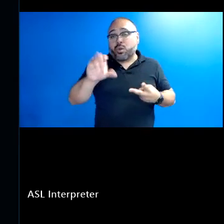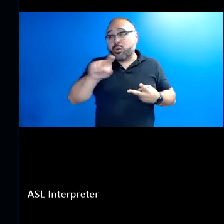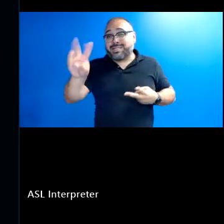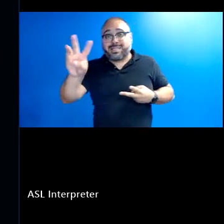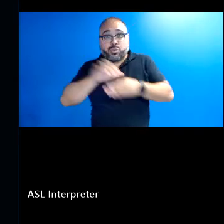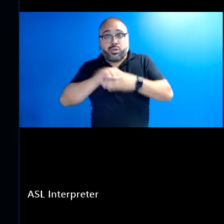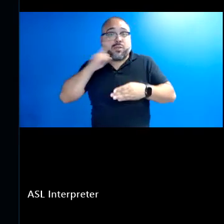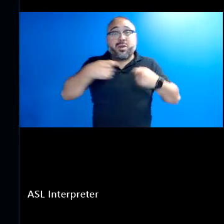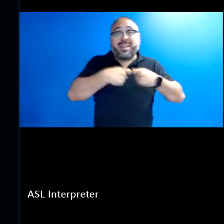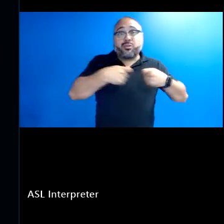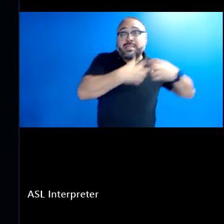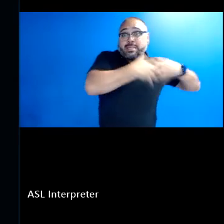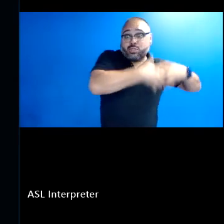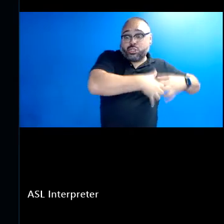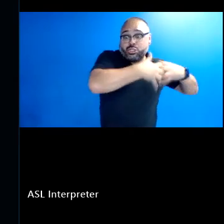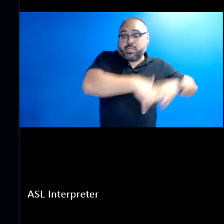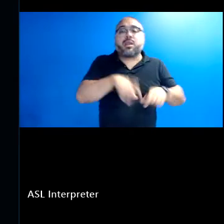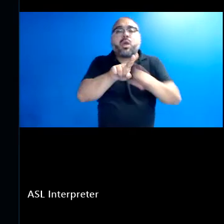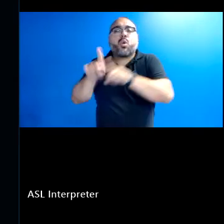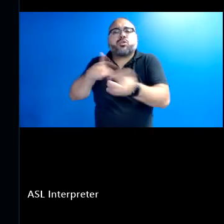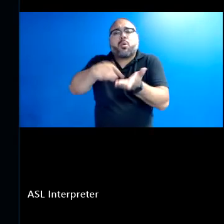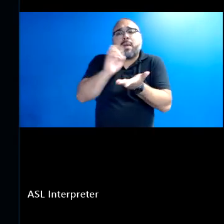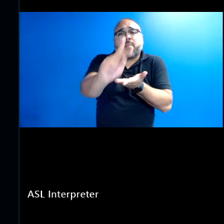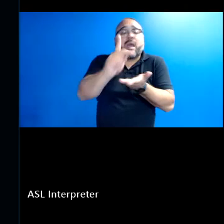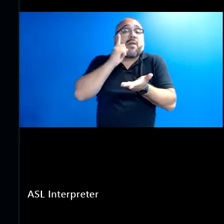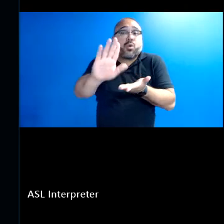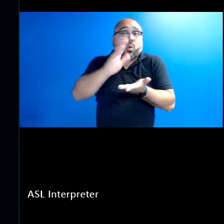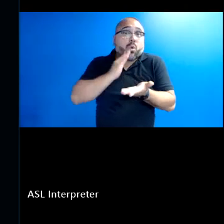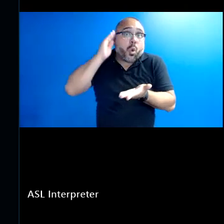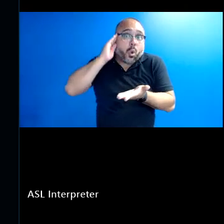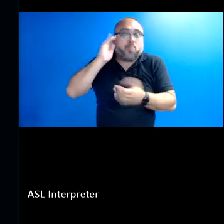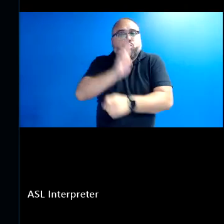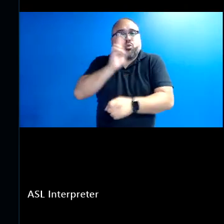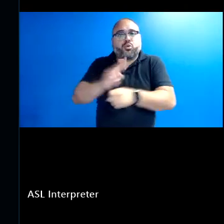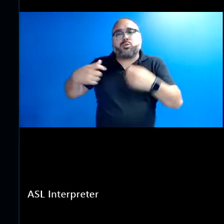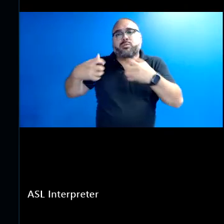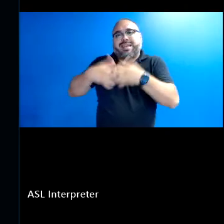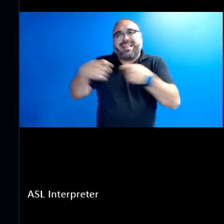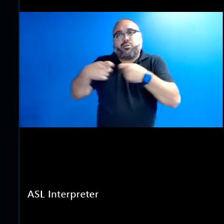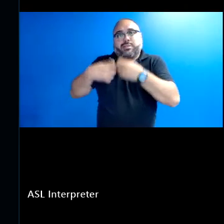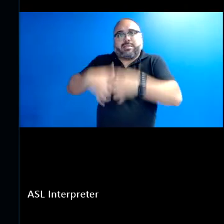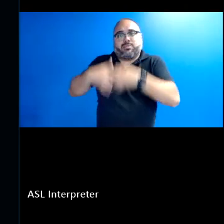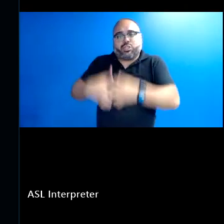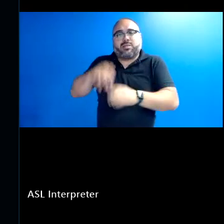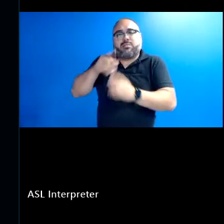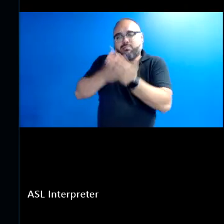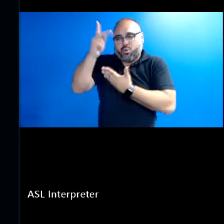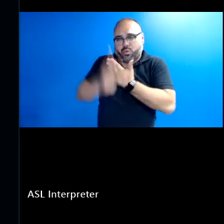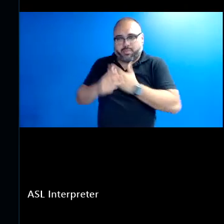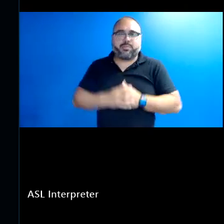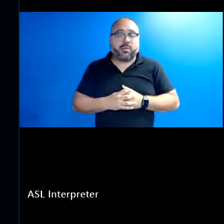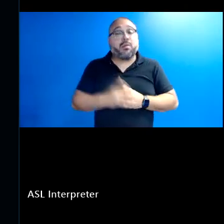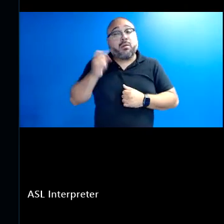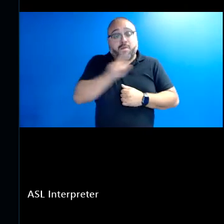generators, and rebates for whole home battery systems through the Self-Generation Incentive Program. These programs are